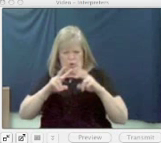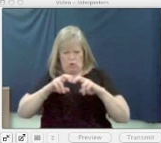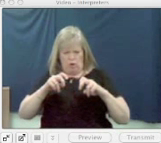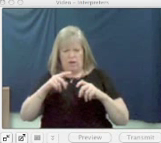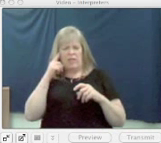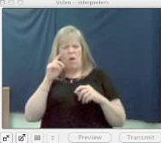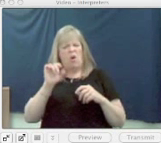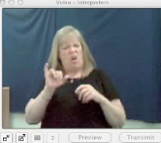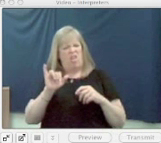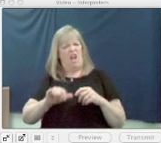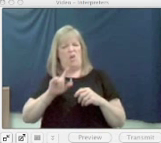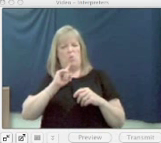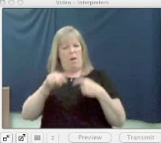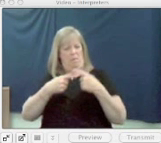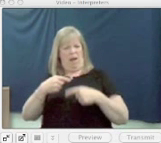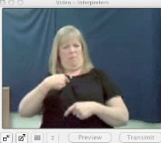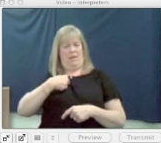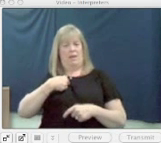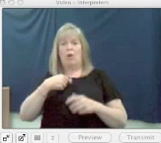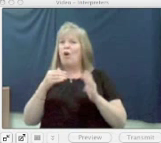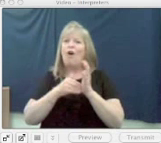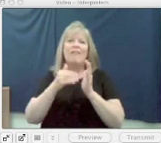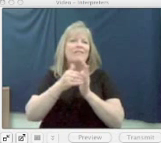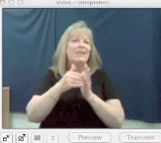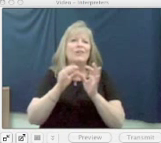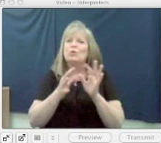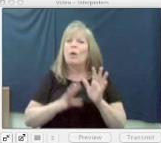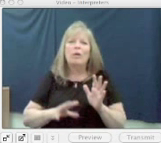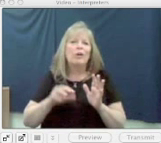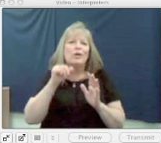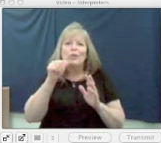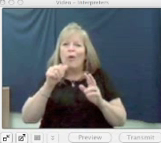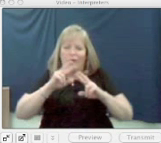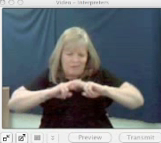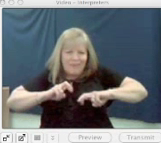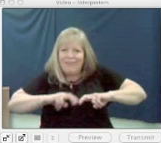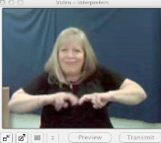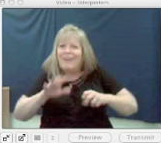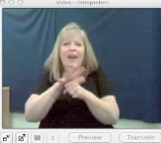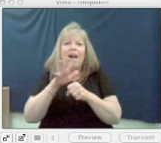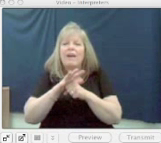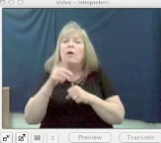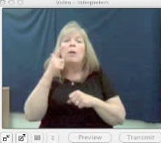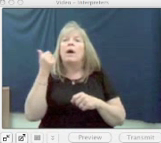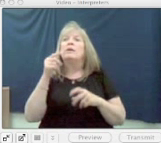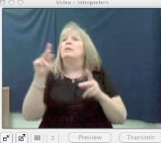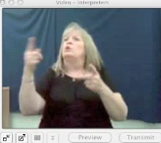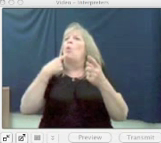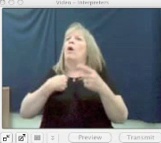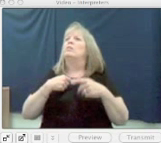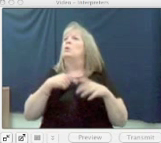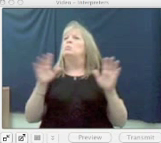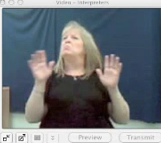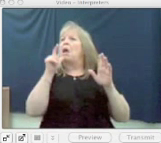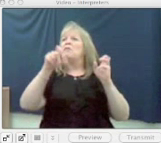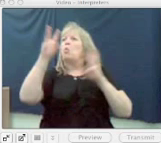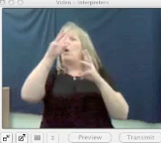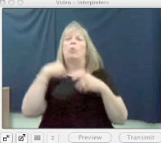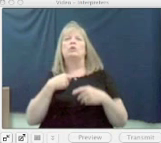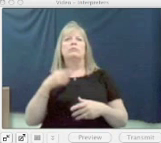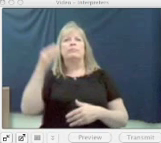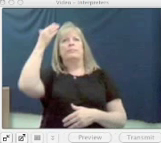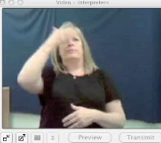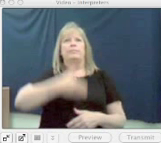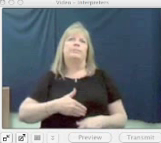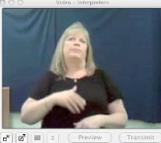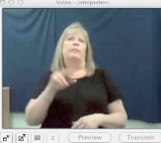me. Oftentimes interpreters don't spend that time because we've been told on some level to don neutrality, to just snap our fingers